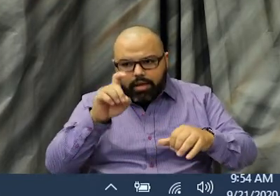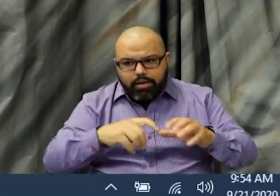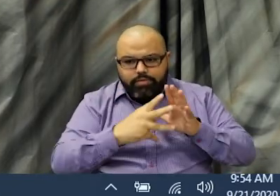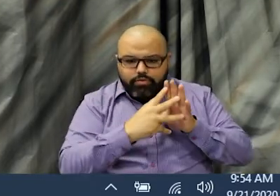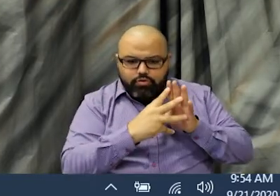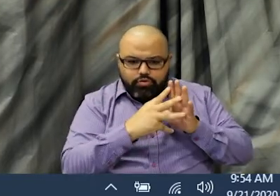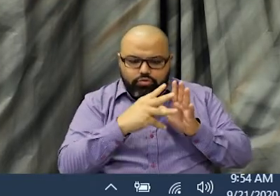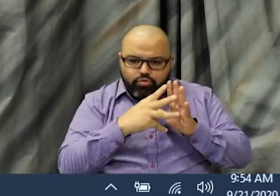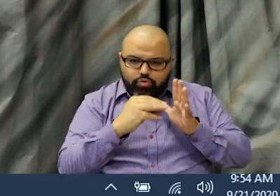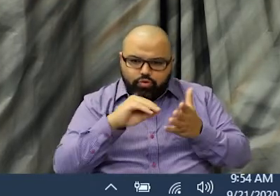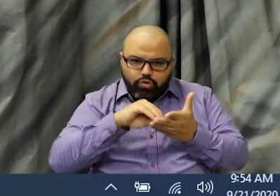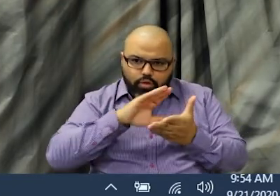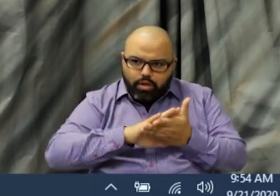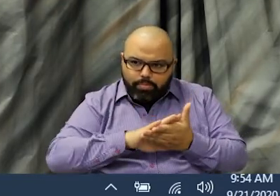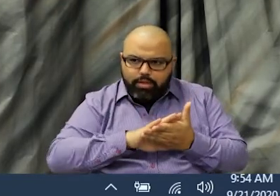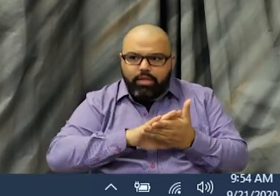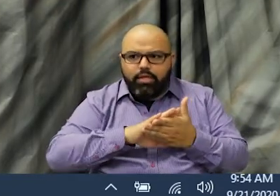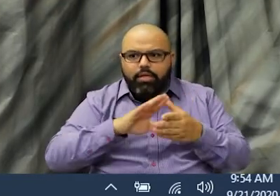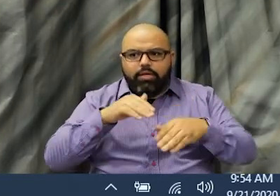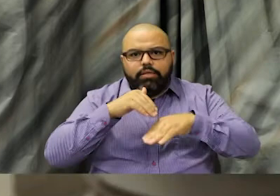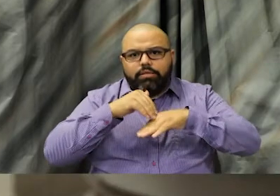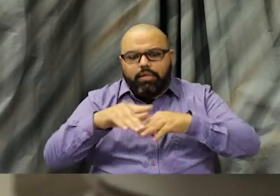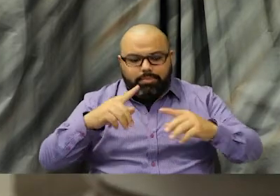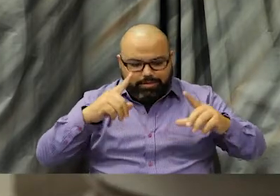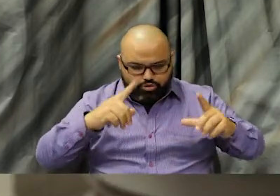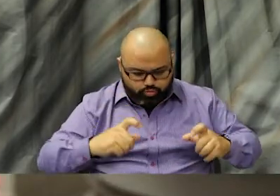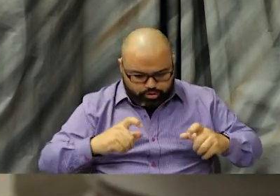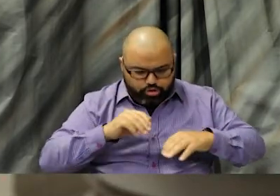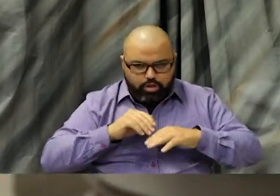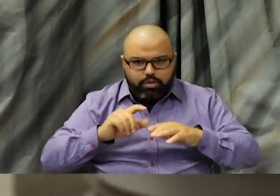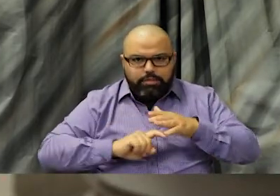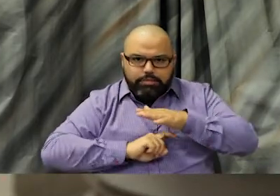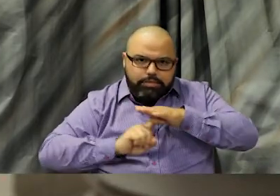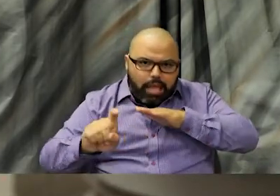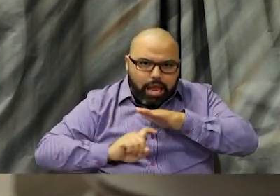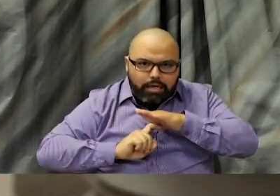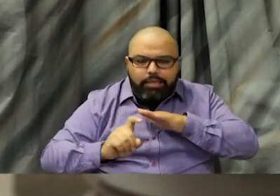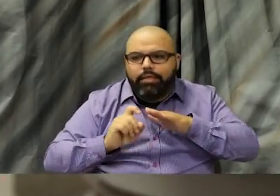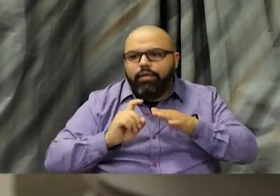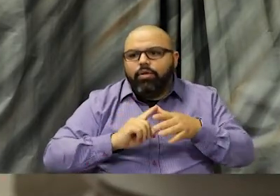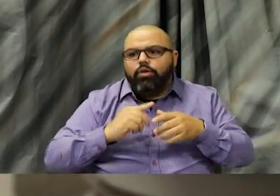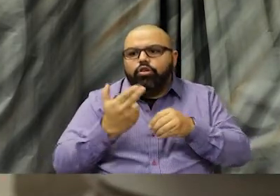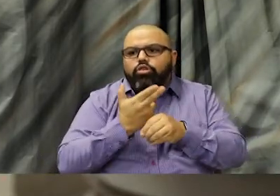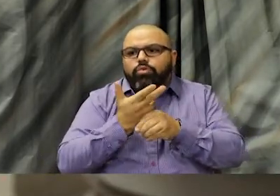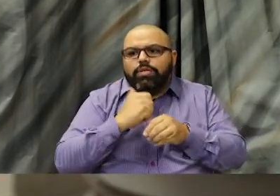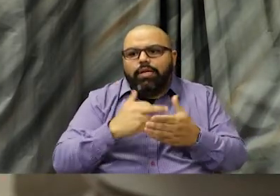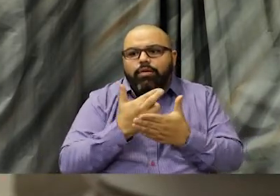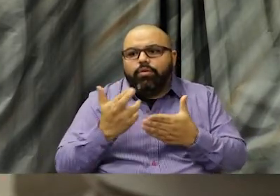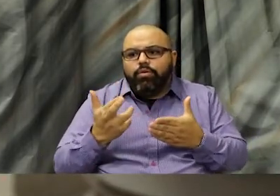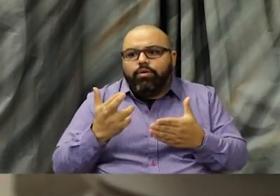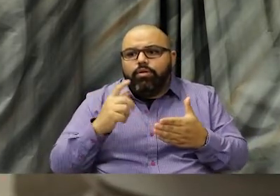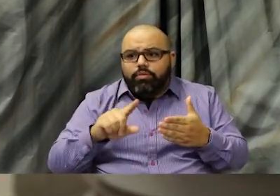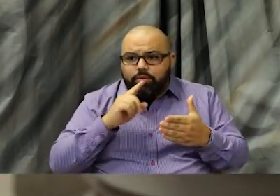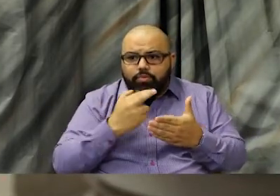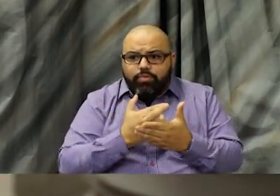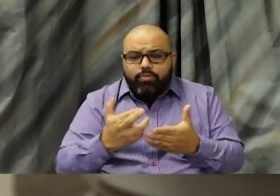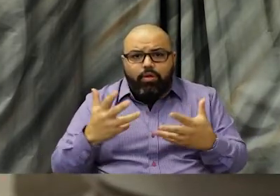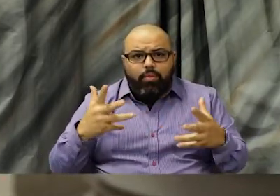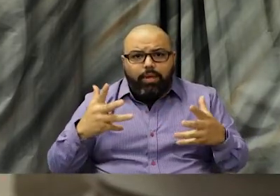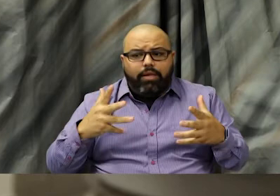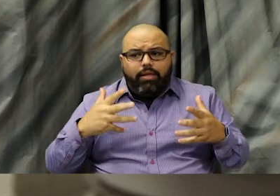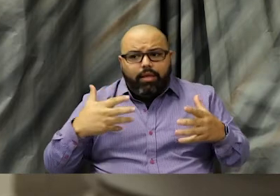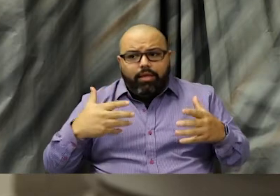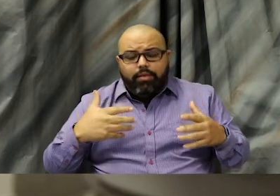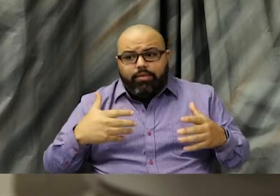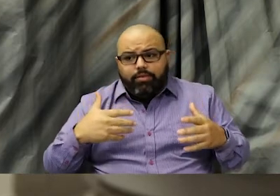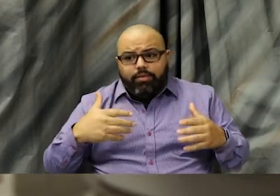assignment where they have to copy it down in their notebooks and either send me a screenshot of it, scan it, and use any resources. These are